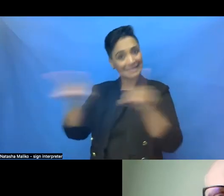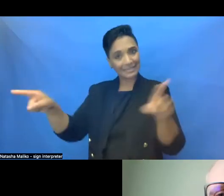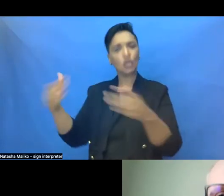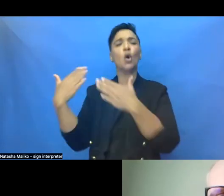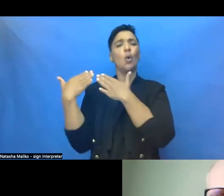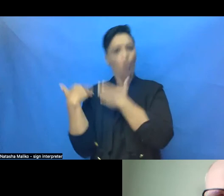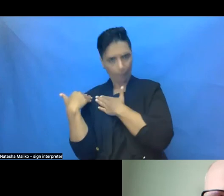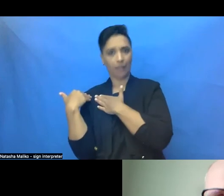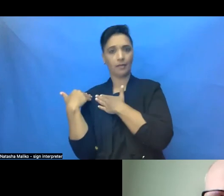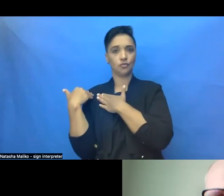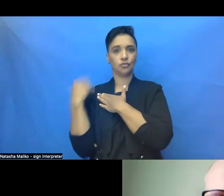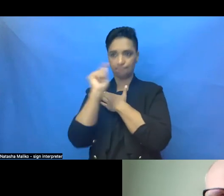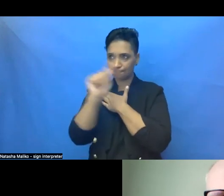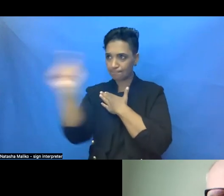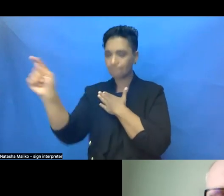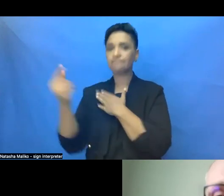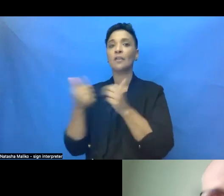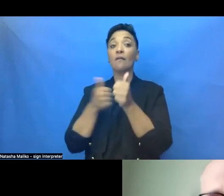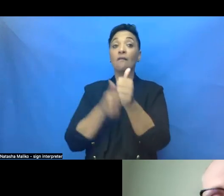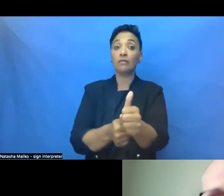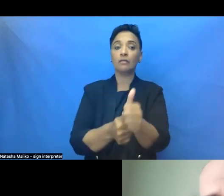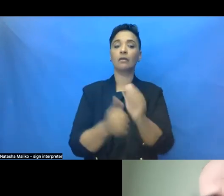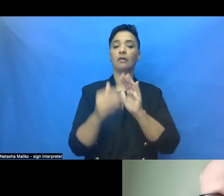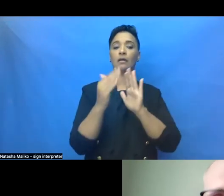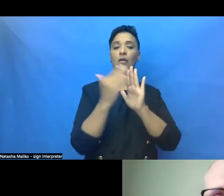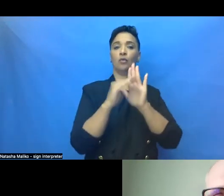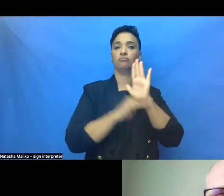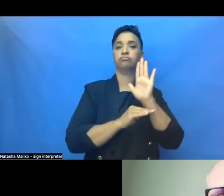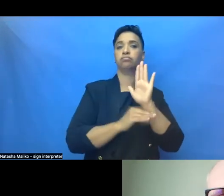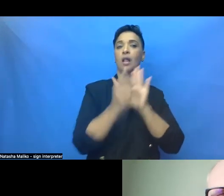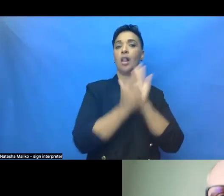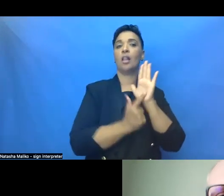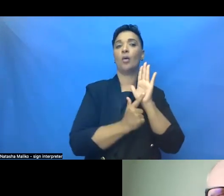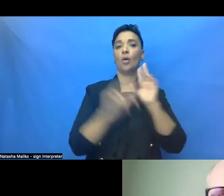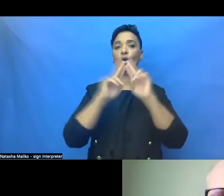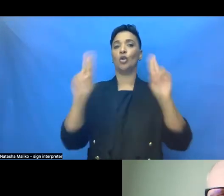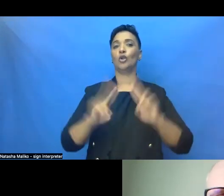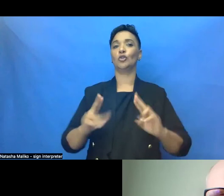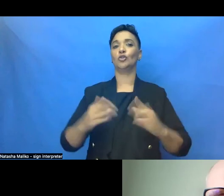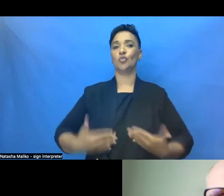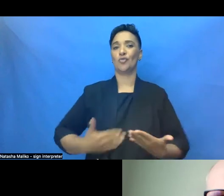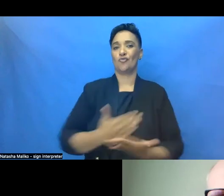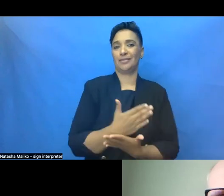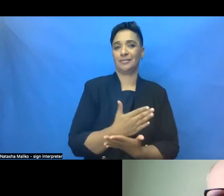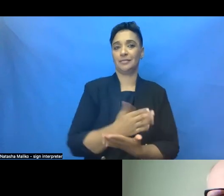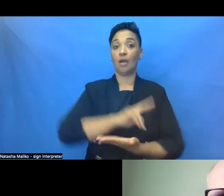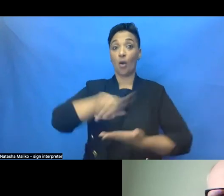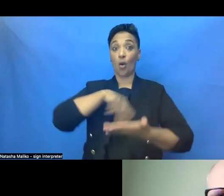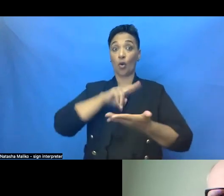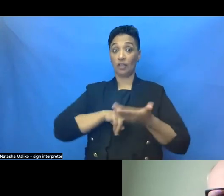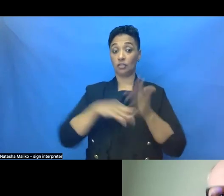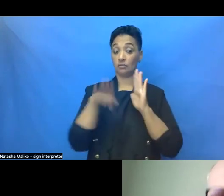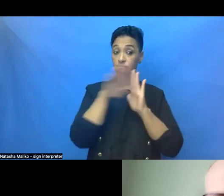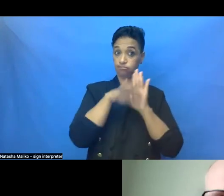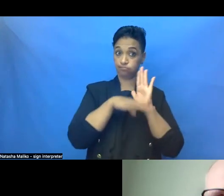are obligations under international human rights law, including and especially under the CRPD, and governments